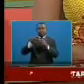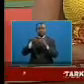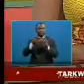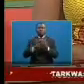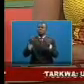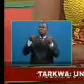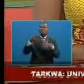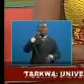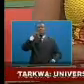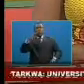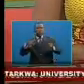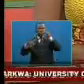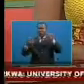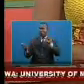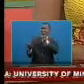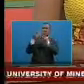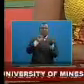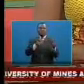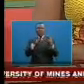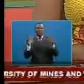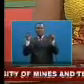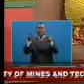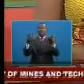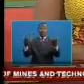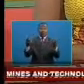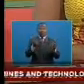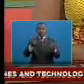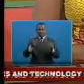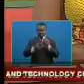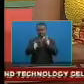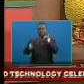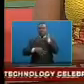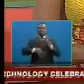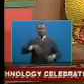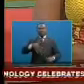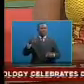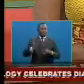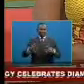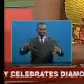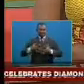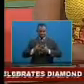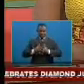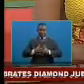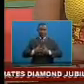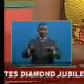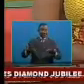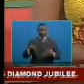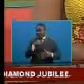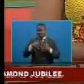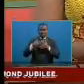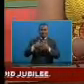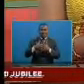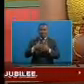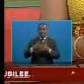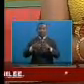Many are the women who are faced with the challenge of not being able to take seed. Some people call it barrenness, others call it emptiness, but